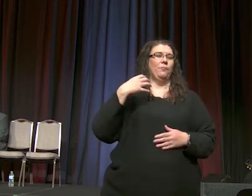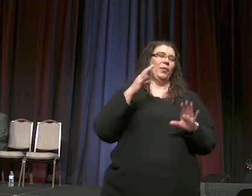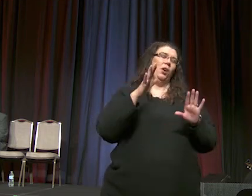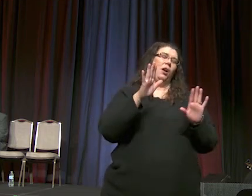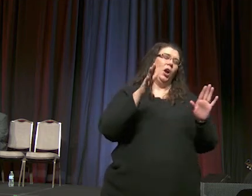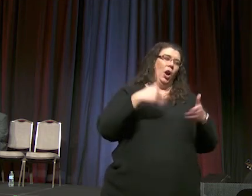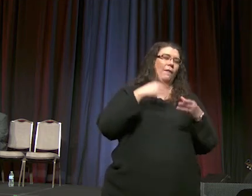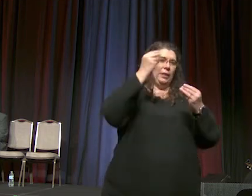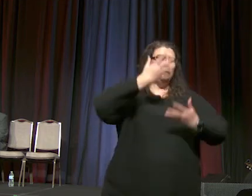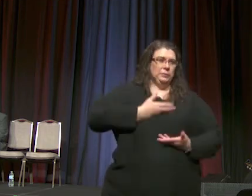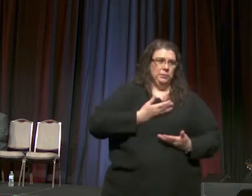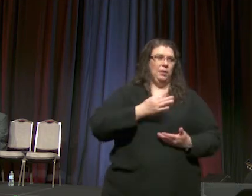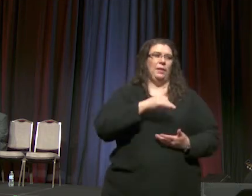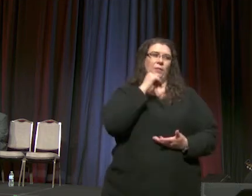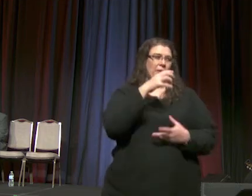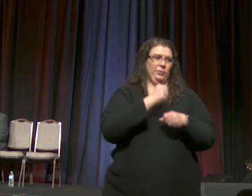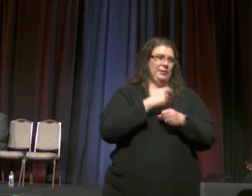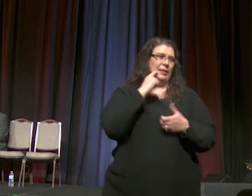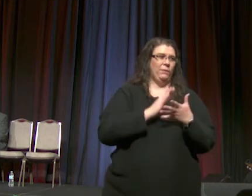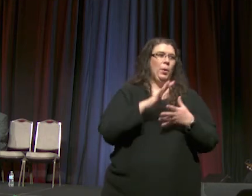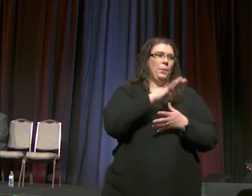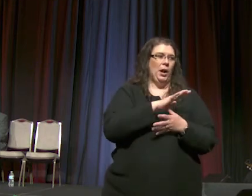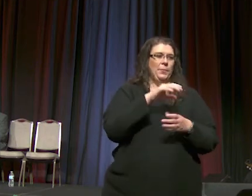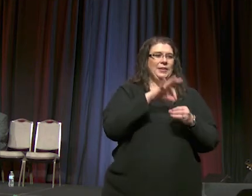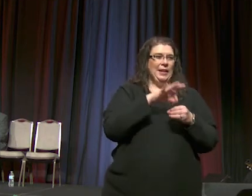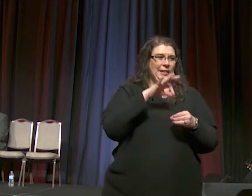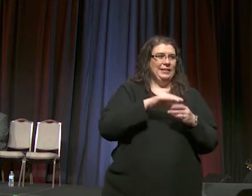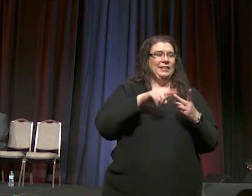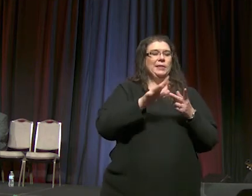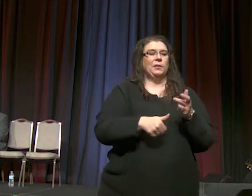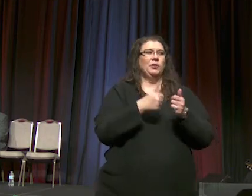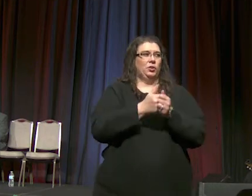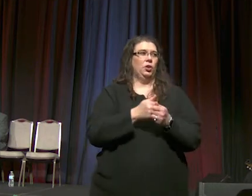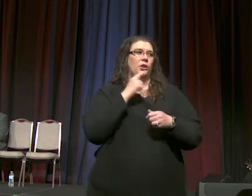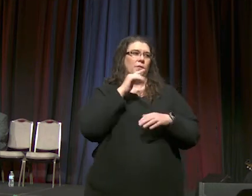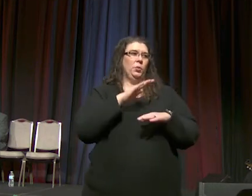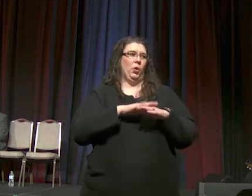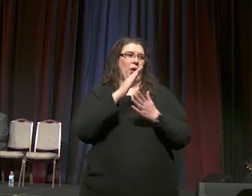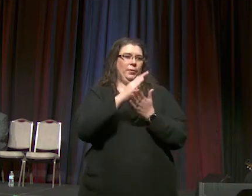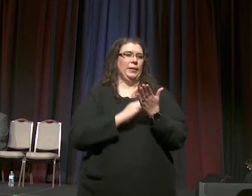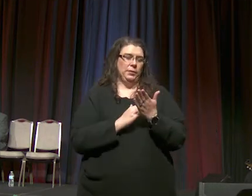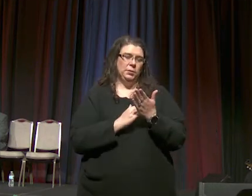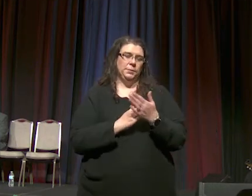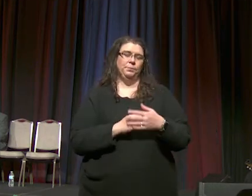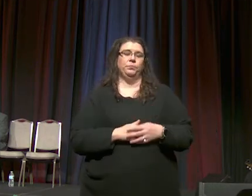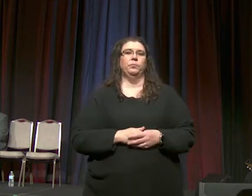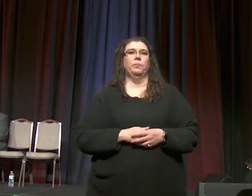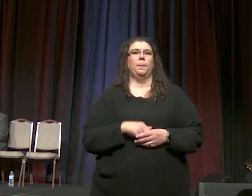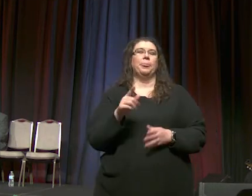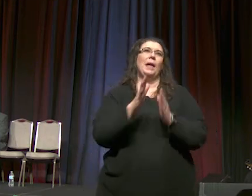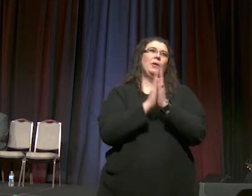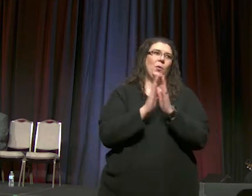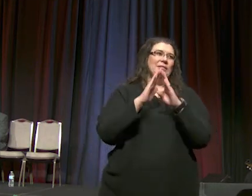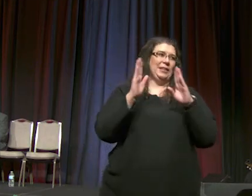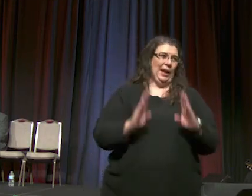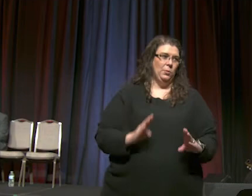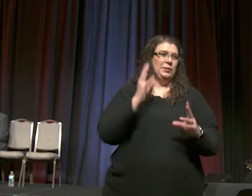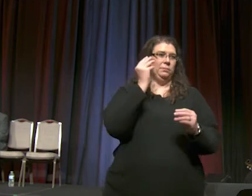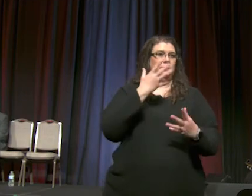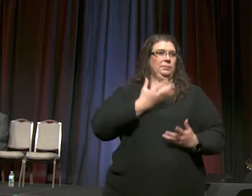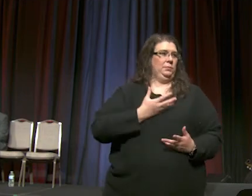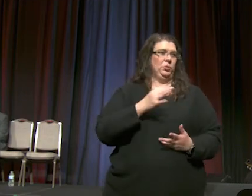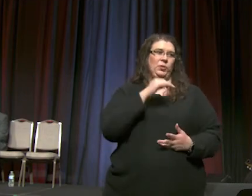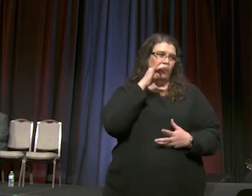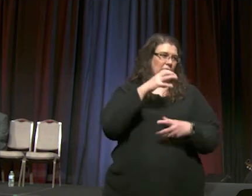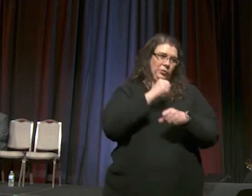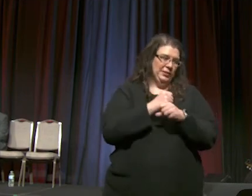you did not receive for primary delegates and those reserves who are on the delegation list that requested housing. Let us know if you didn't